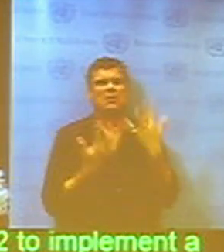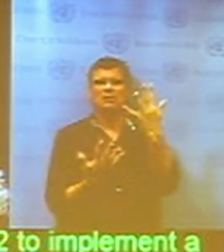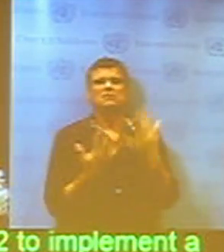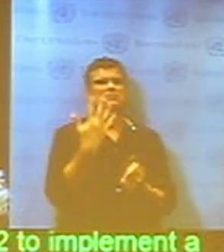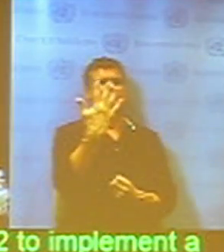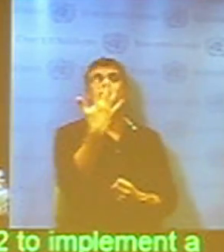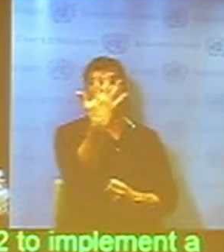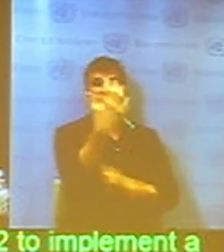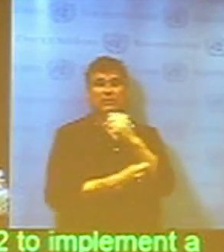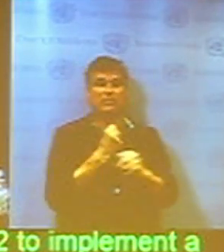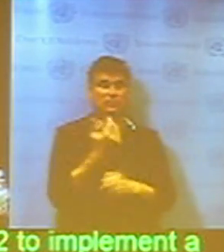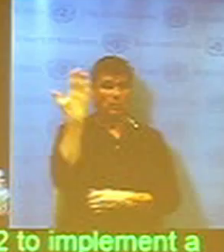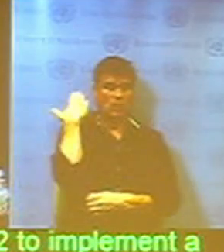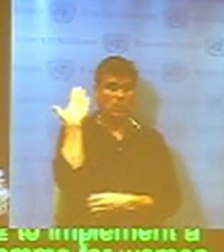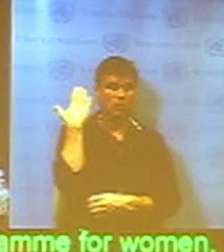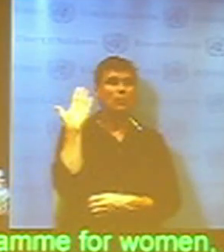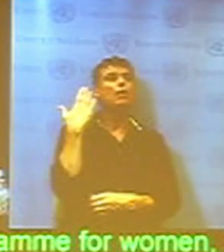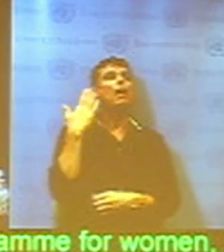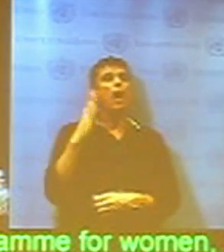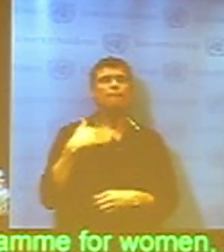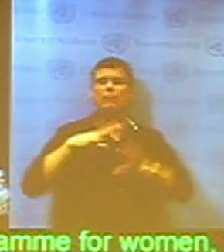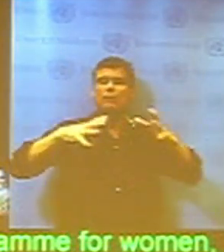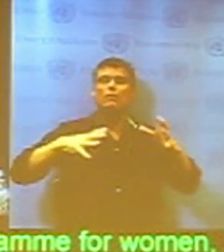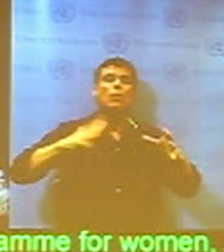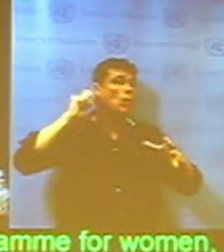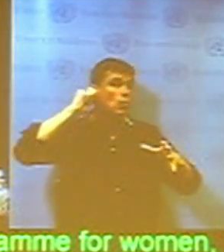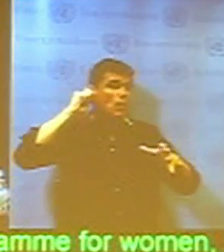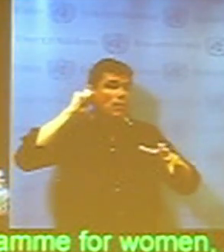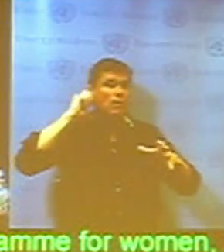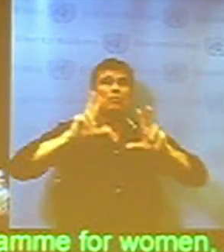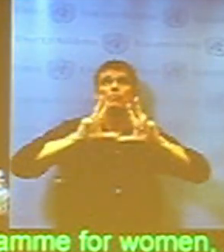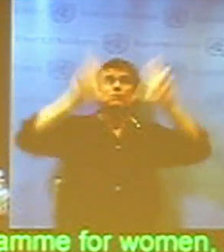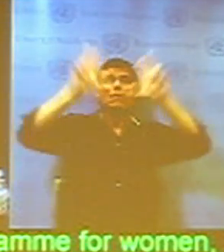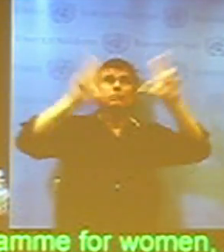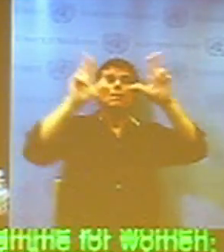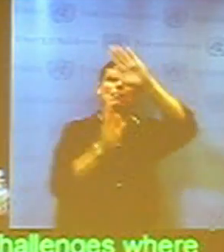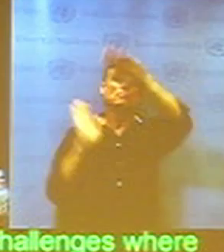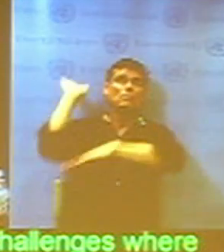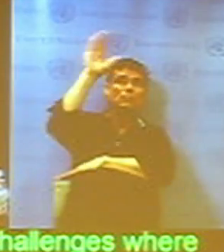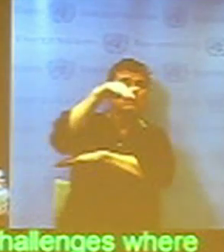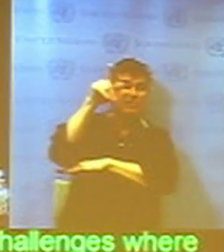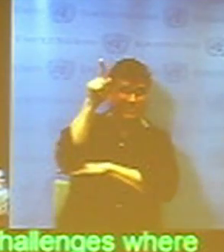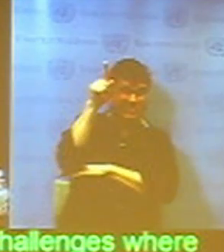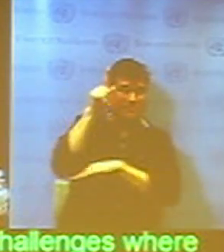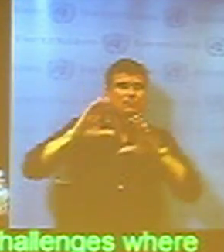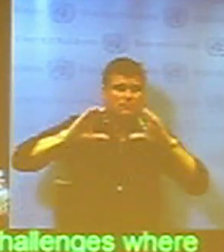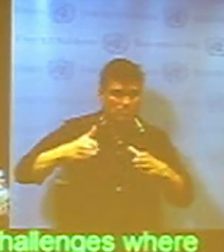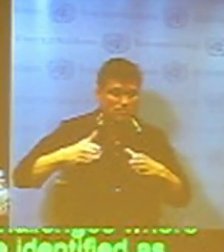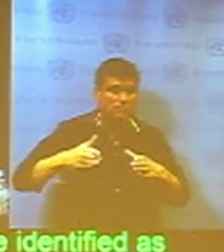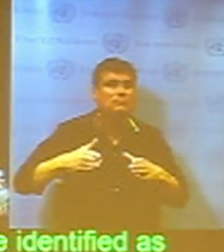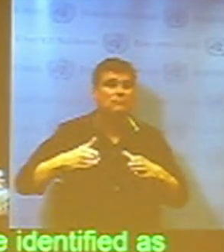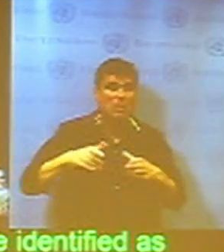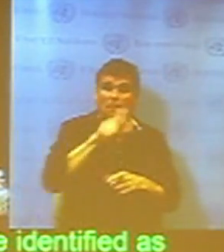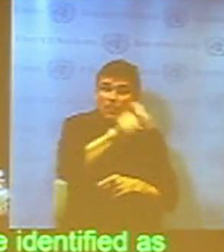we had a few people that we had identified as potential players, and they were interested in playing, but their families and their